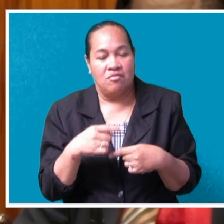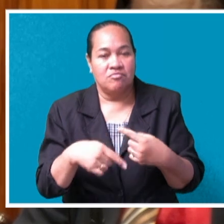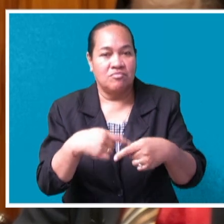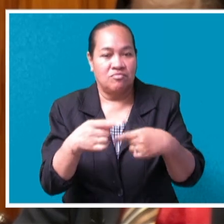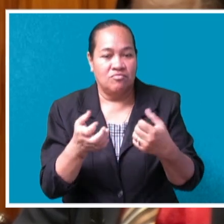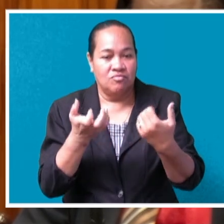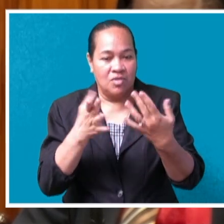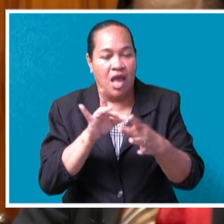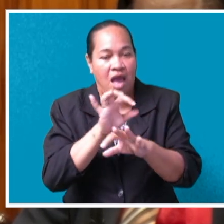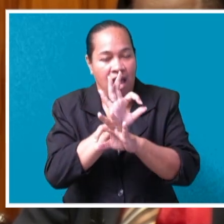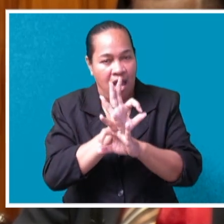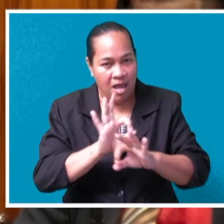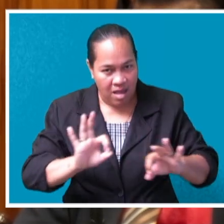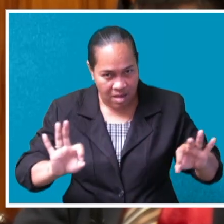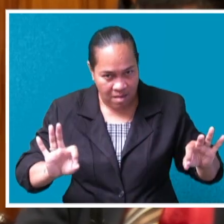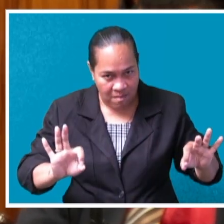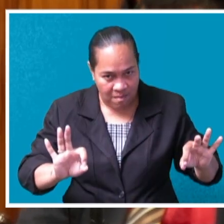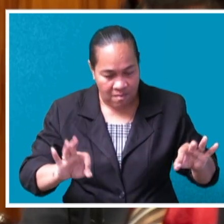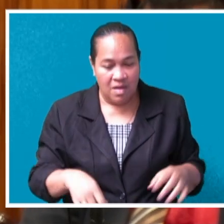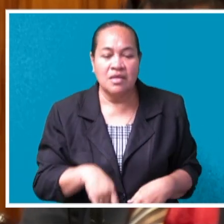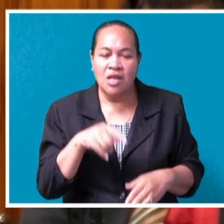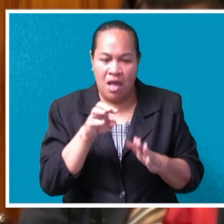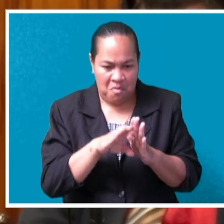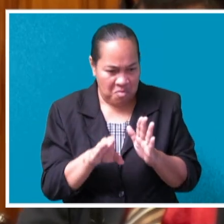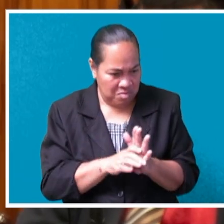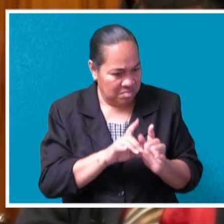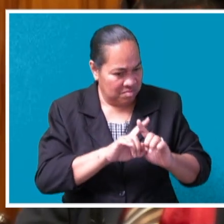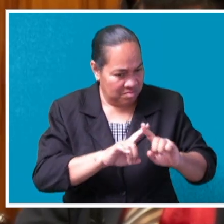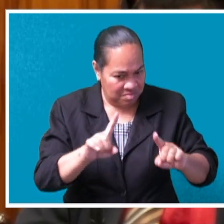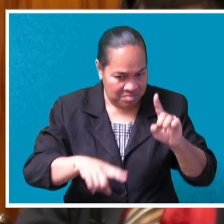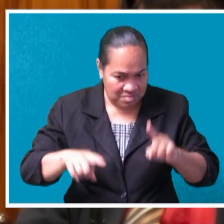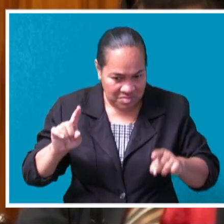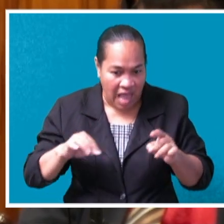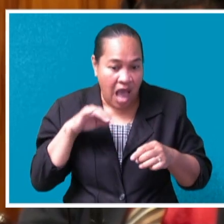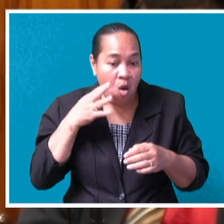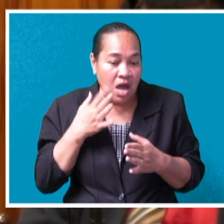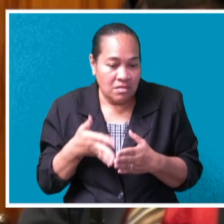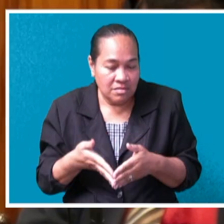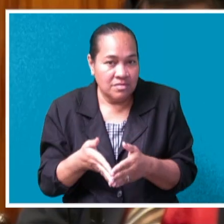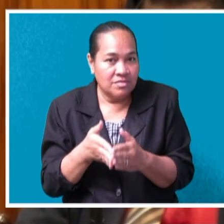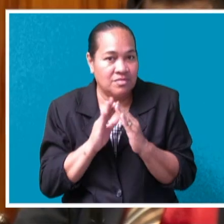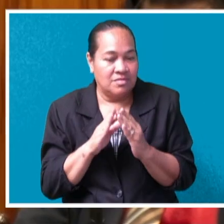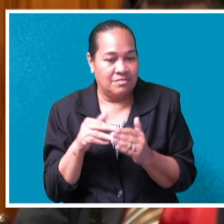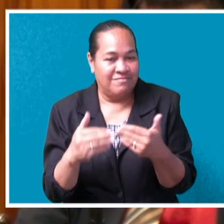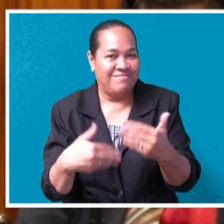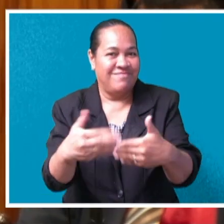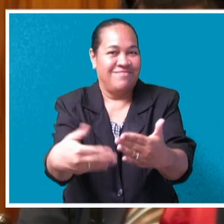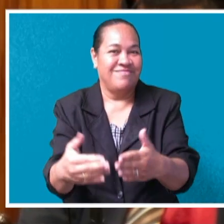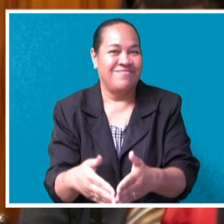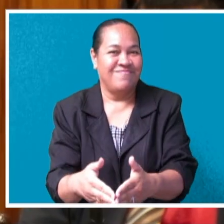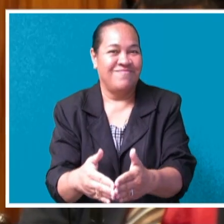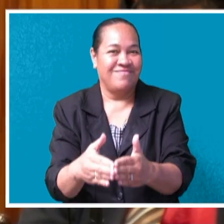calm, while constitutional mechanisms for the formation of government were carried out.